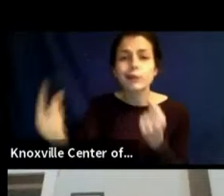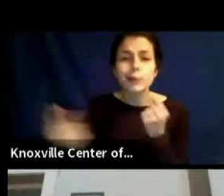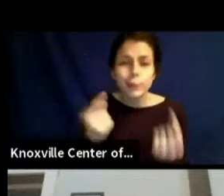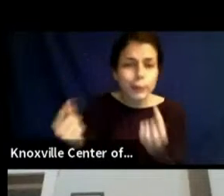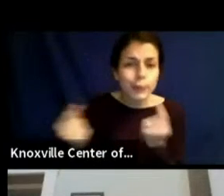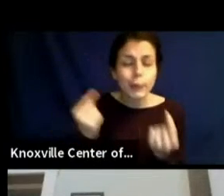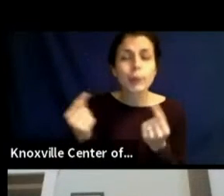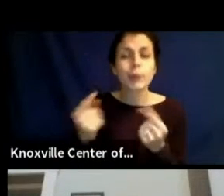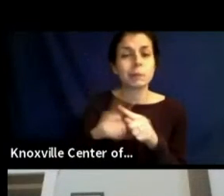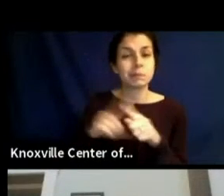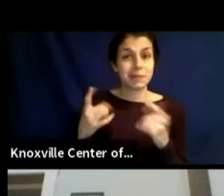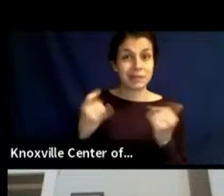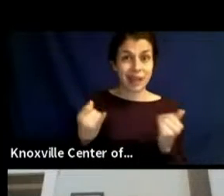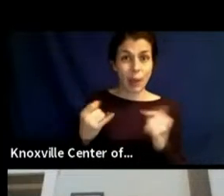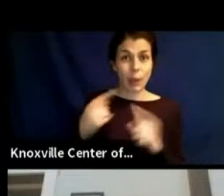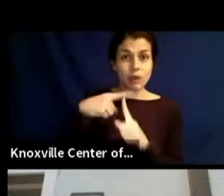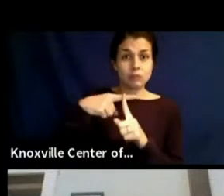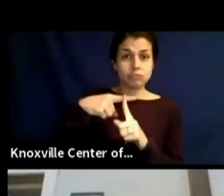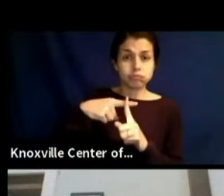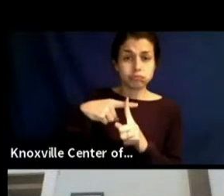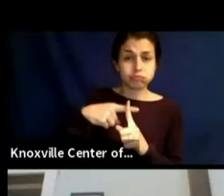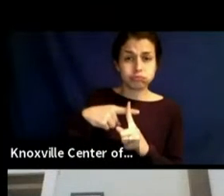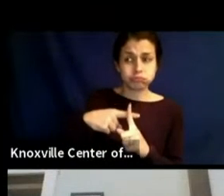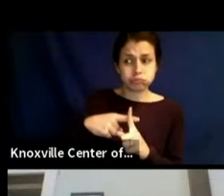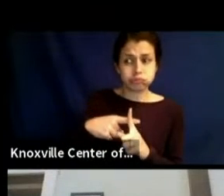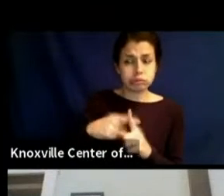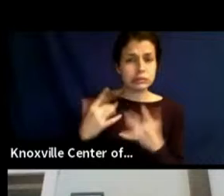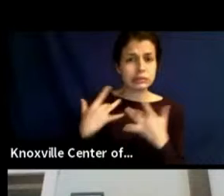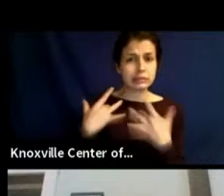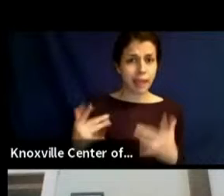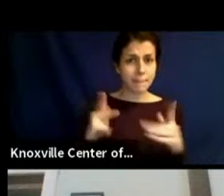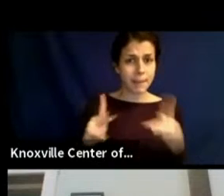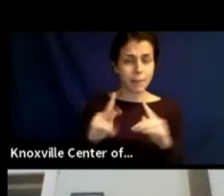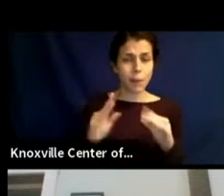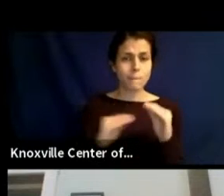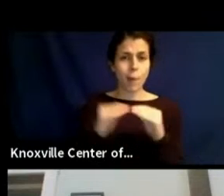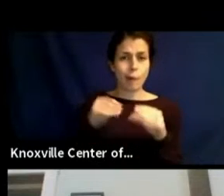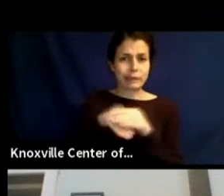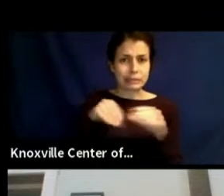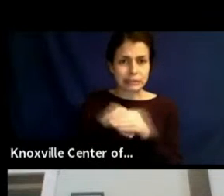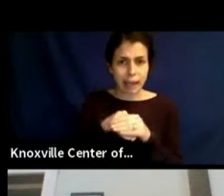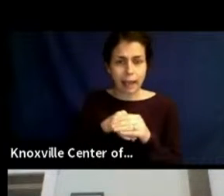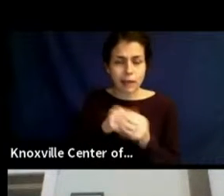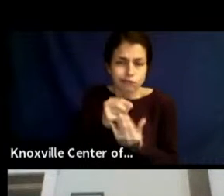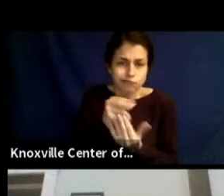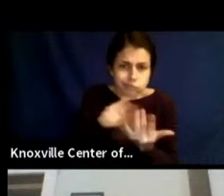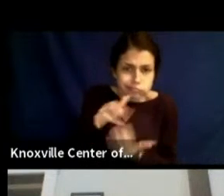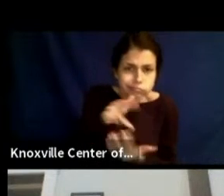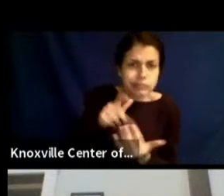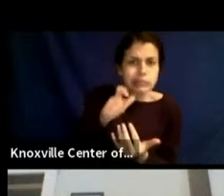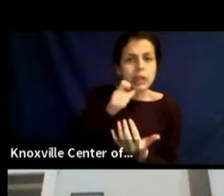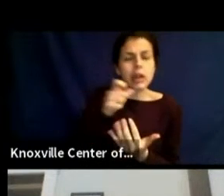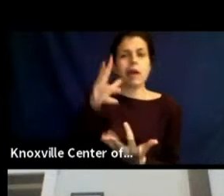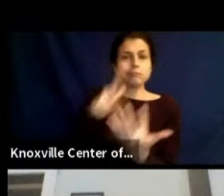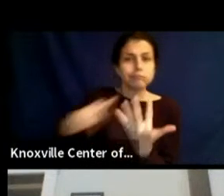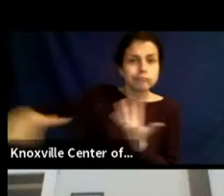year, people just tend to be in close quarters more. And so that, that